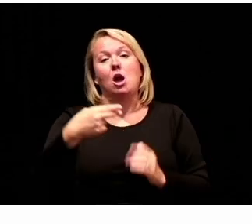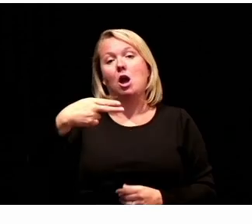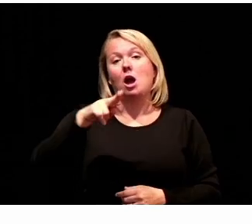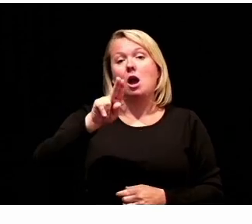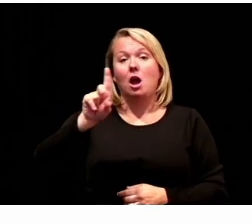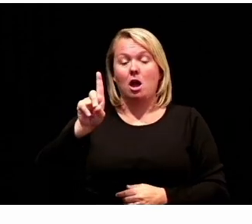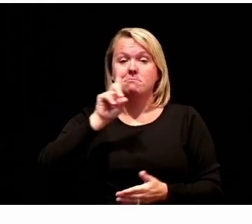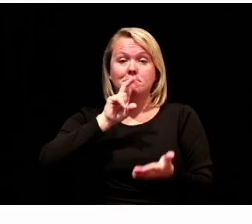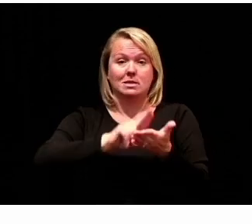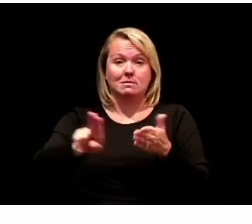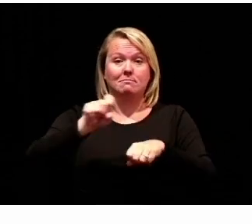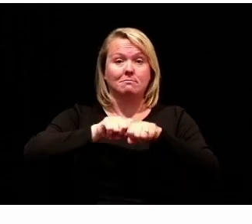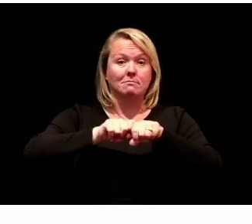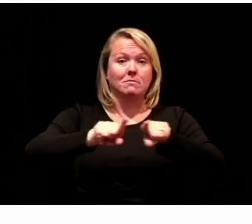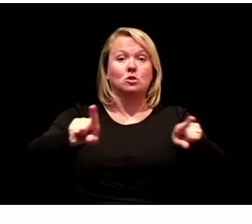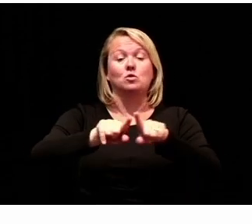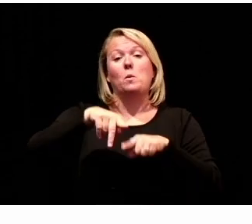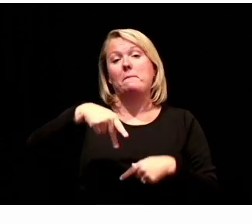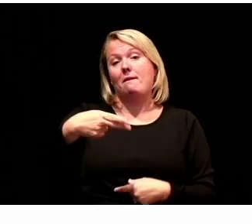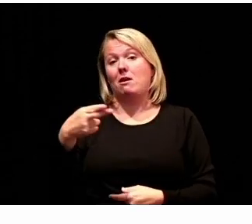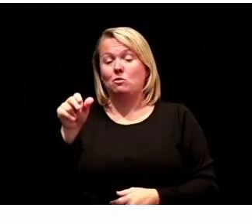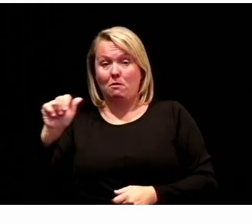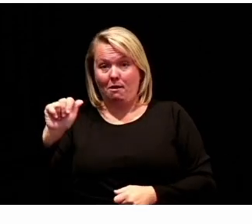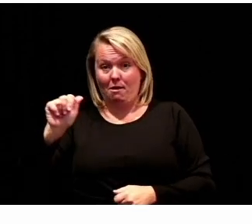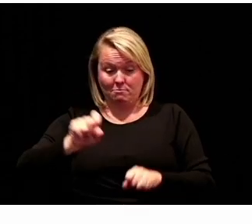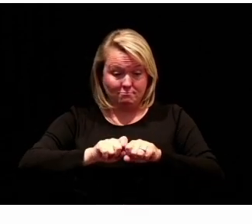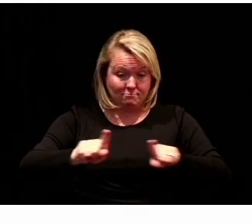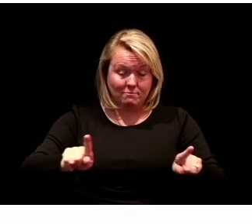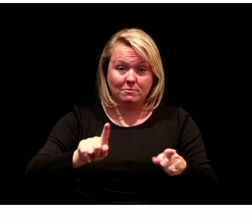38% compared to 15% in the general population. So when